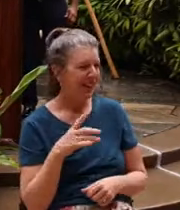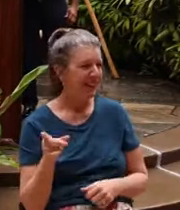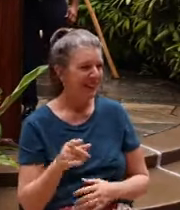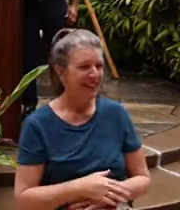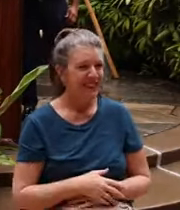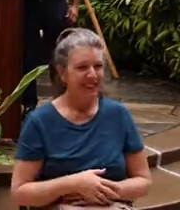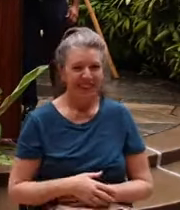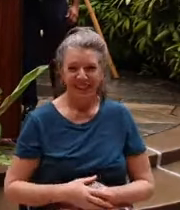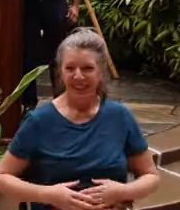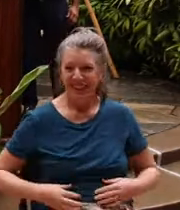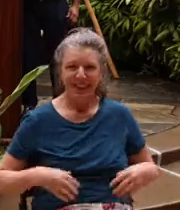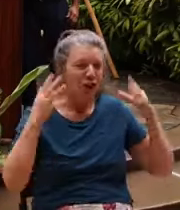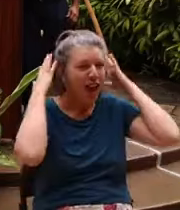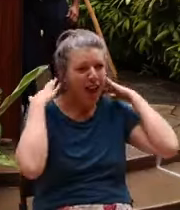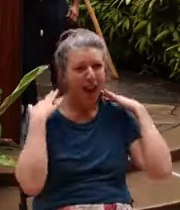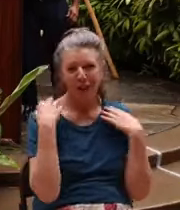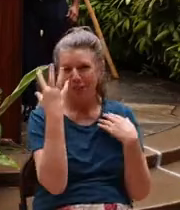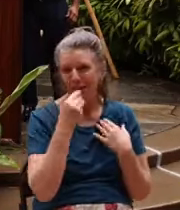Your hair is so beautiful. I got this.